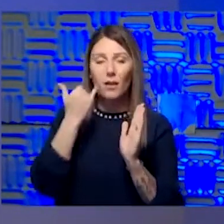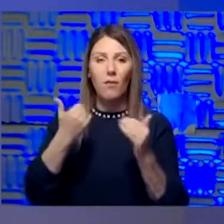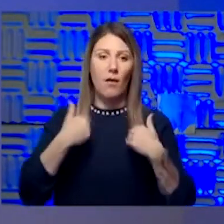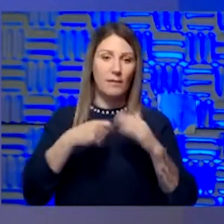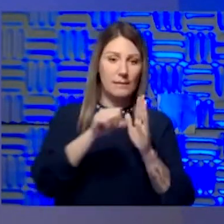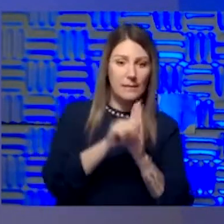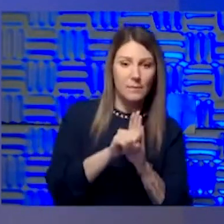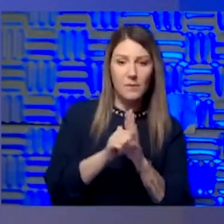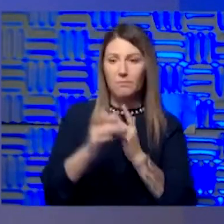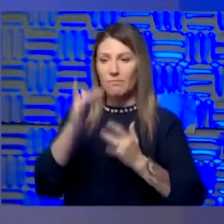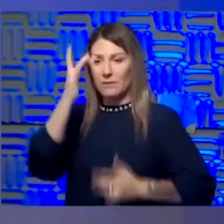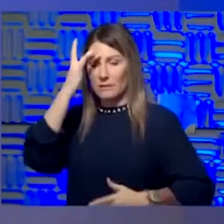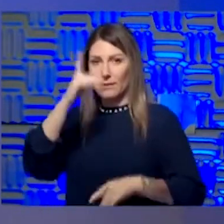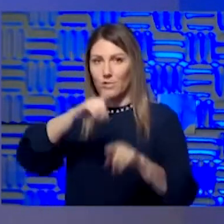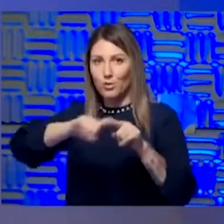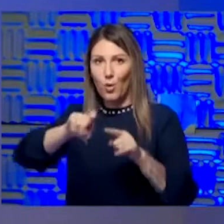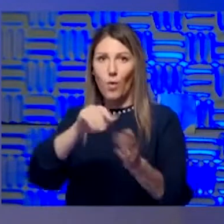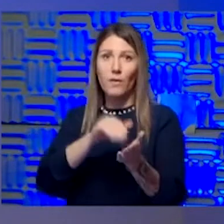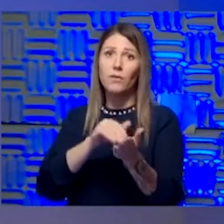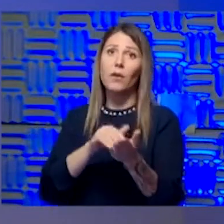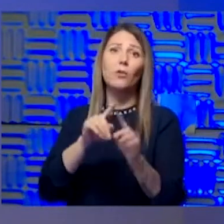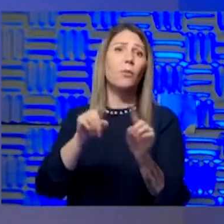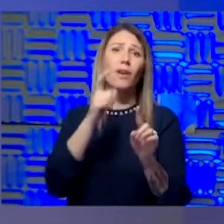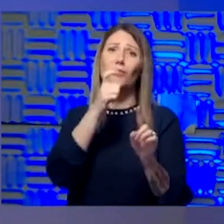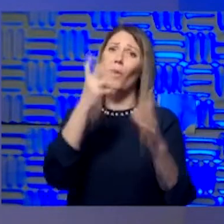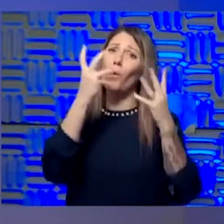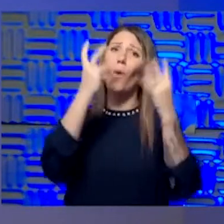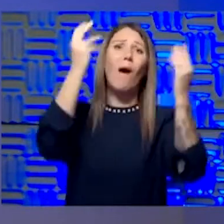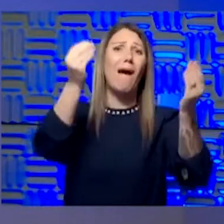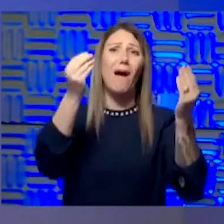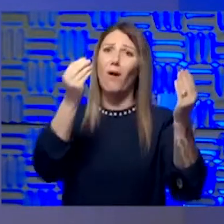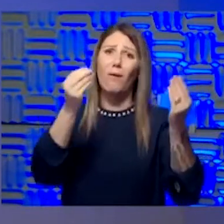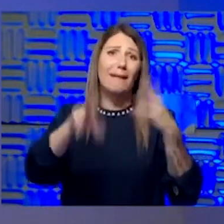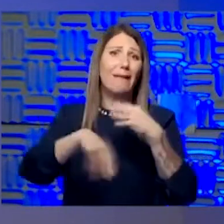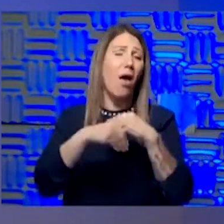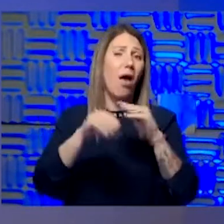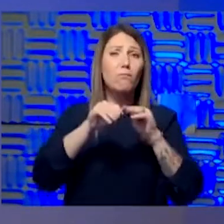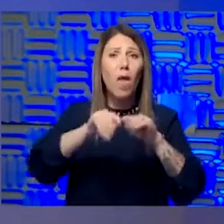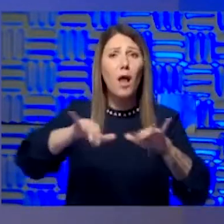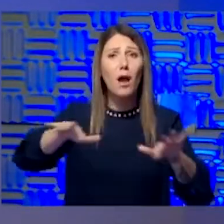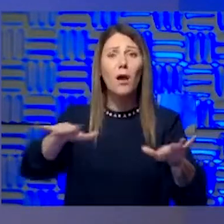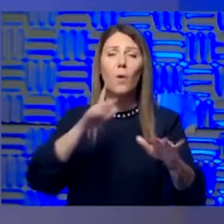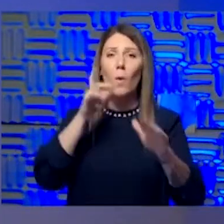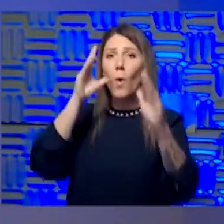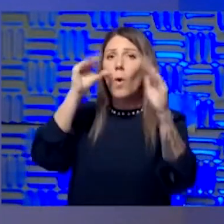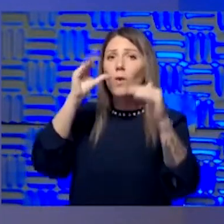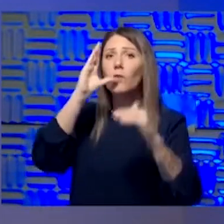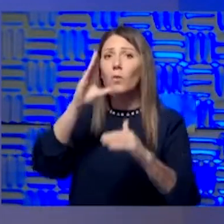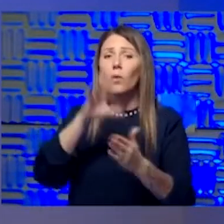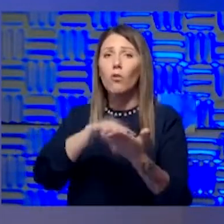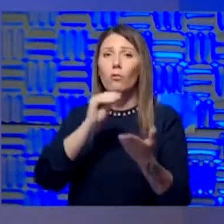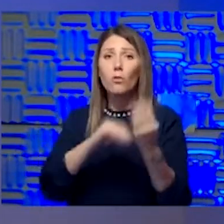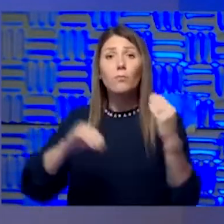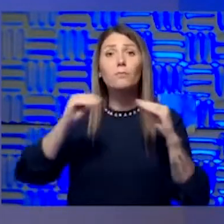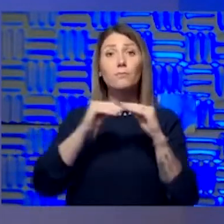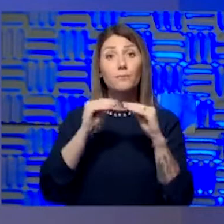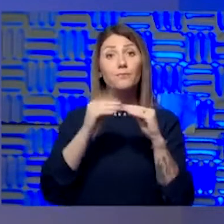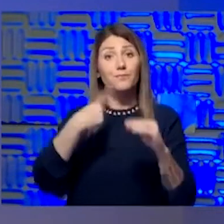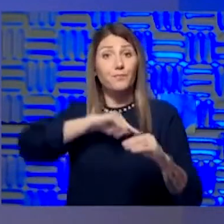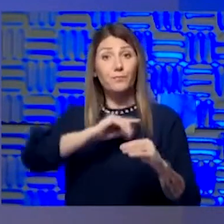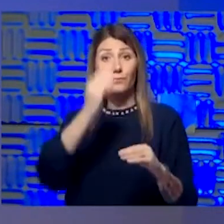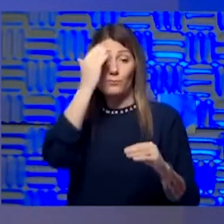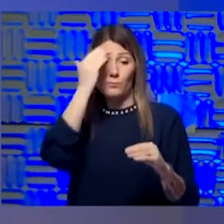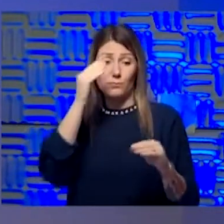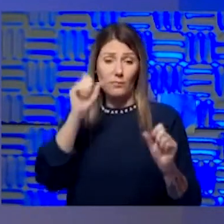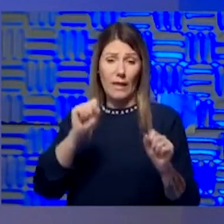sick, call your doctor, but please don't go out in addition to all of that. So hopefully we will learn more, and we just know, again, that it